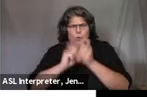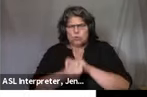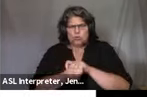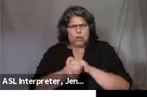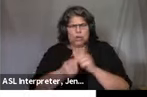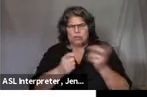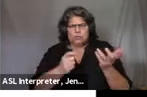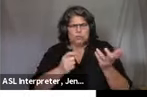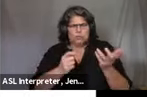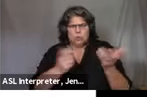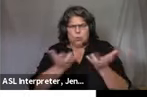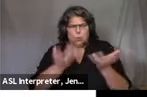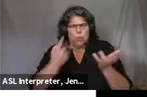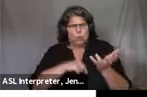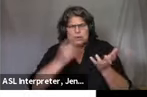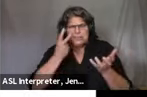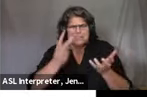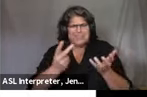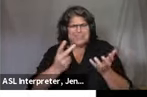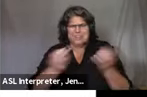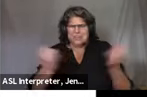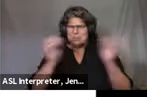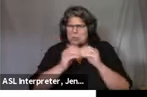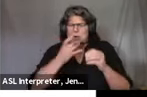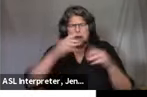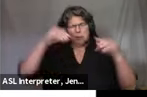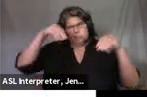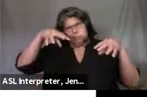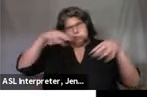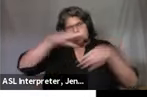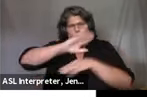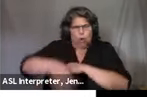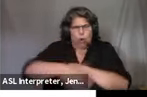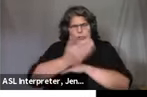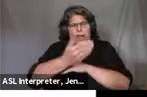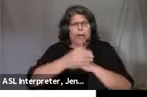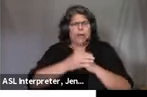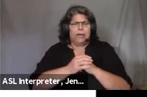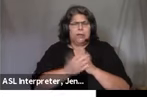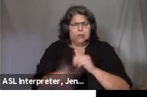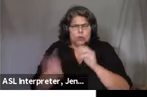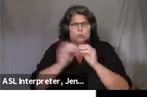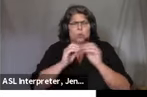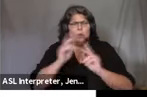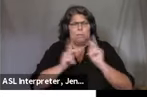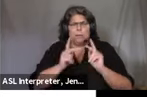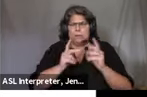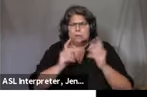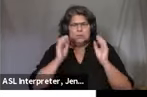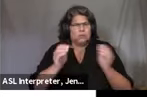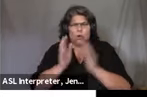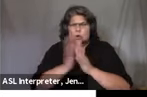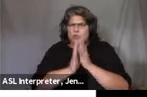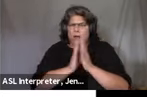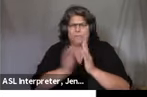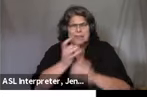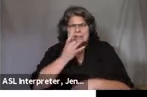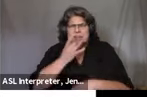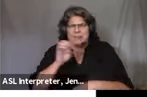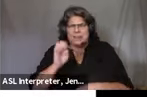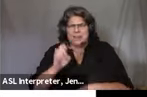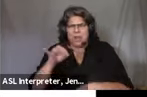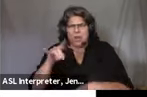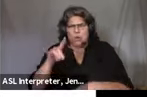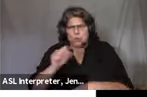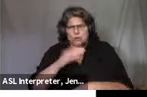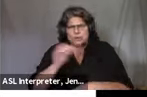view. I mean, the lights that are going to be on all night long, the additional traffic. There's no traffic light at Edwards and Cleveland,